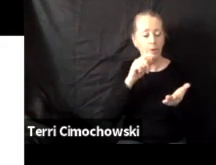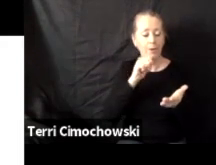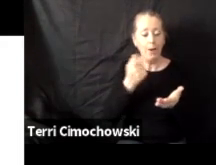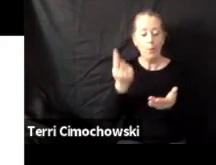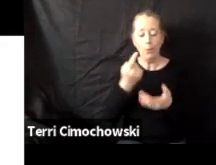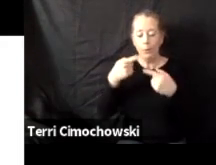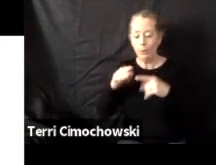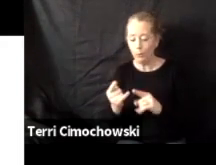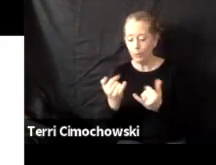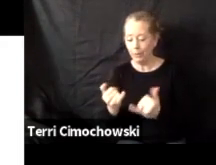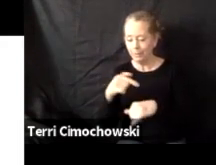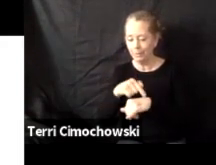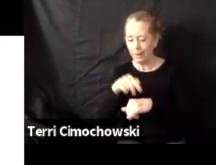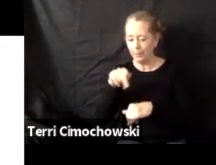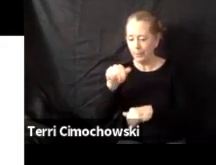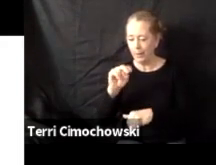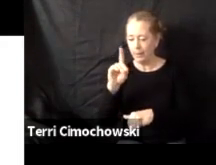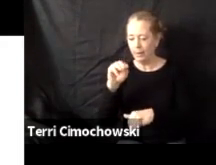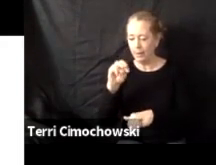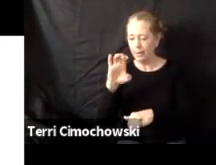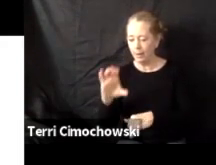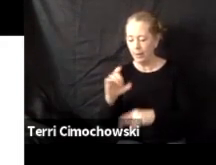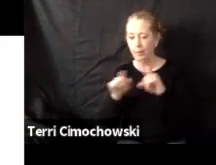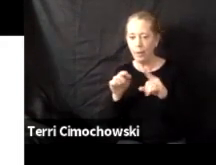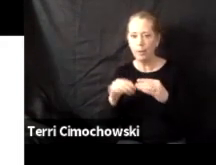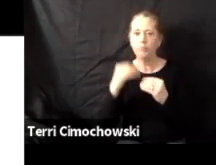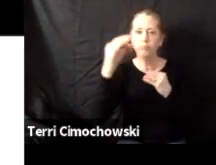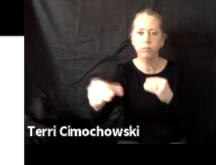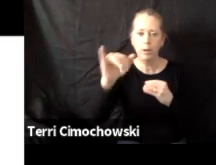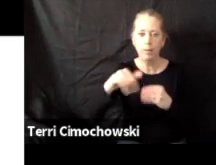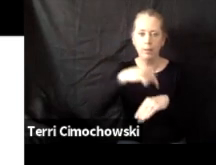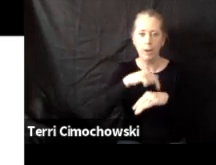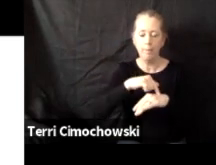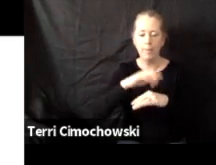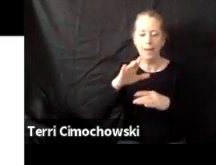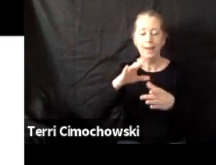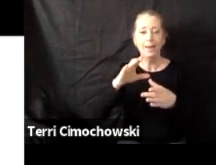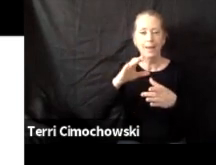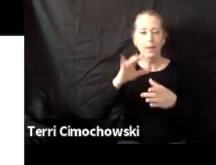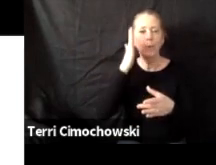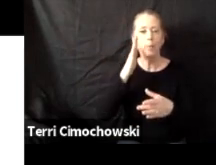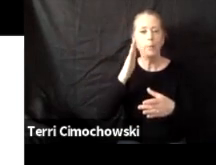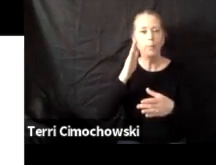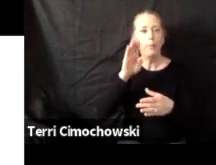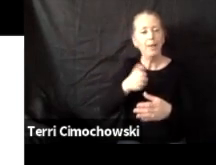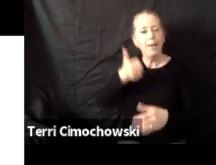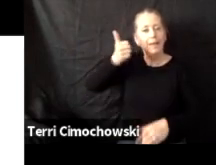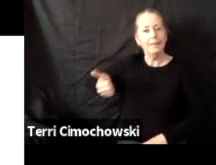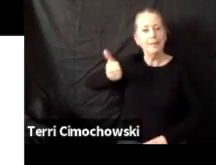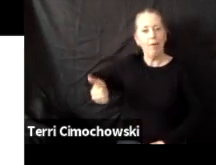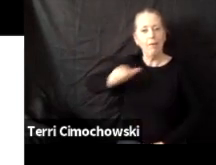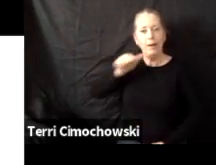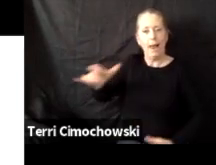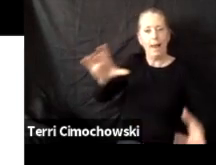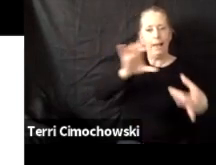beyond the pandemic. So that's what makes it different. It's standalone. It won't be connected to it won't be